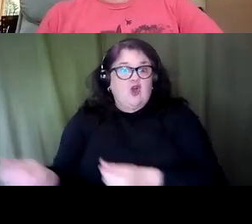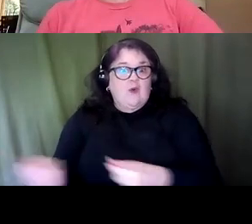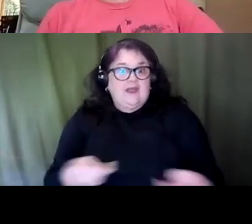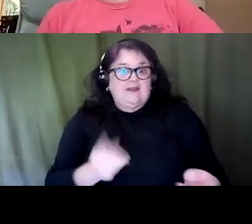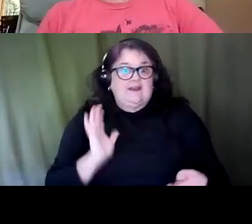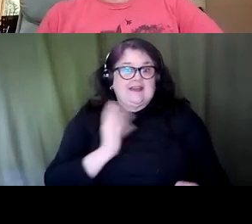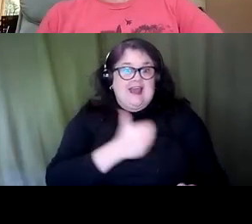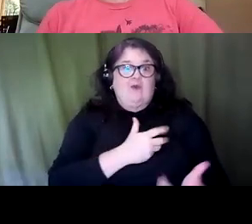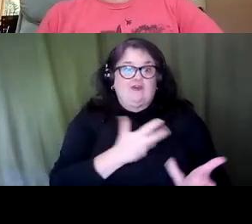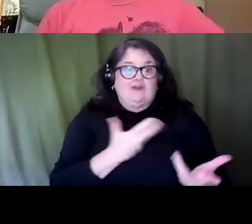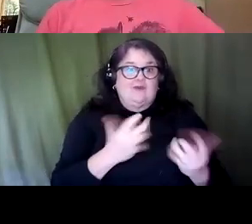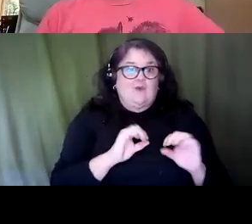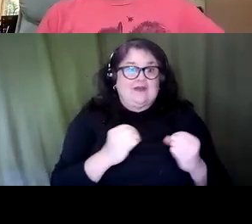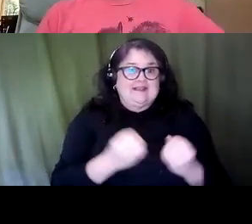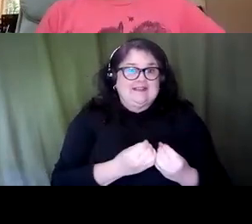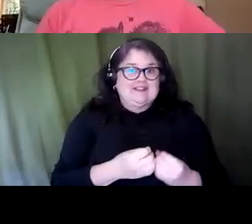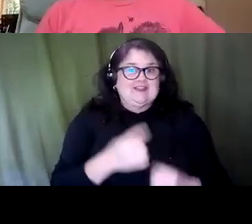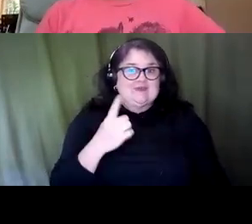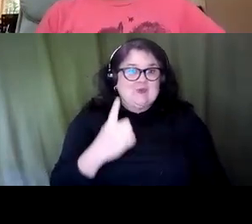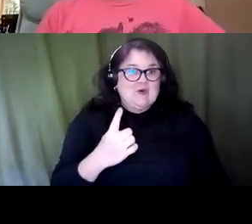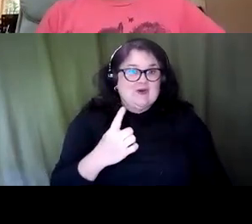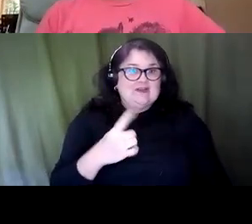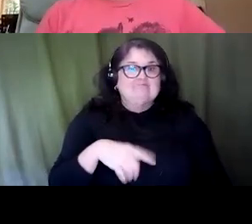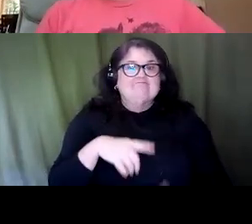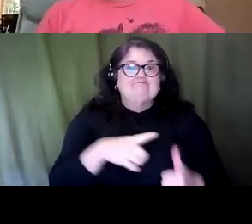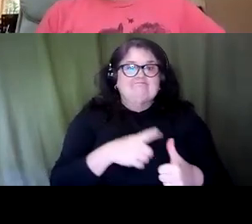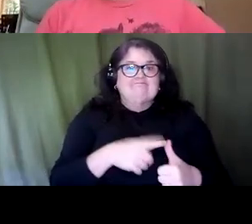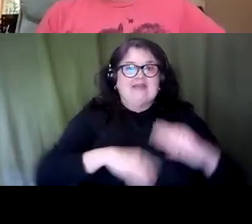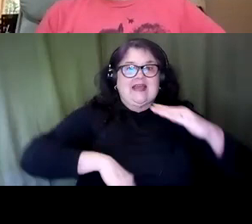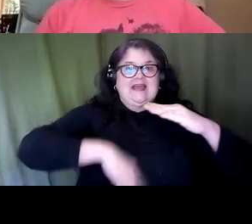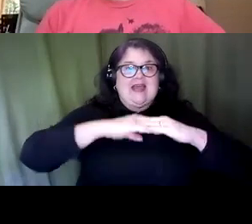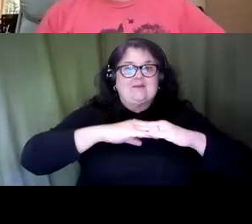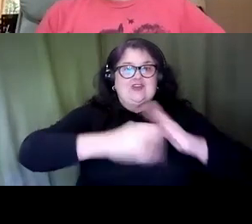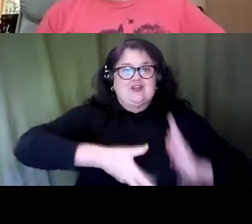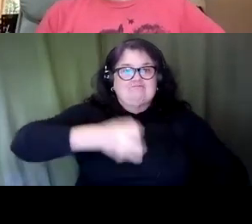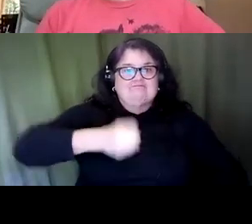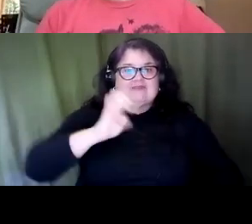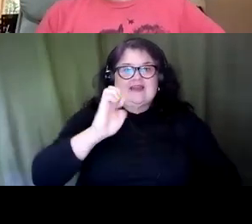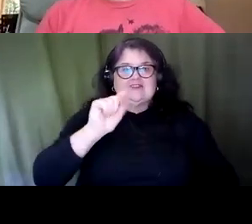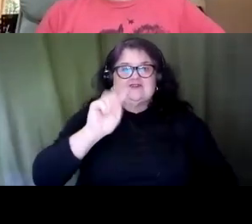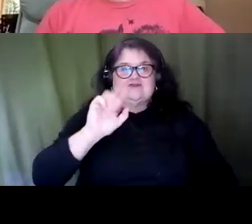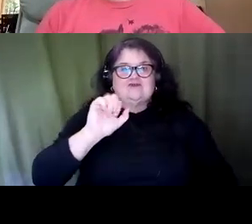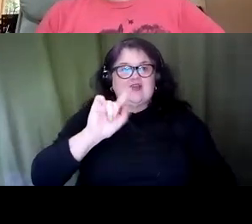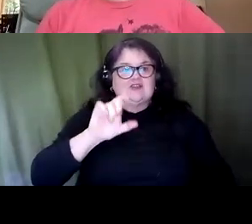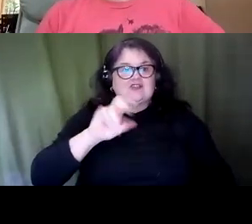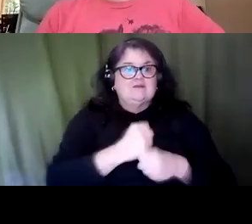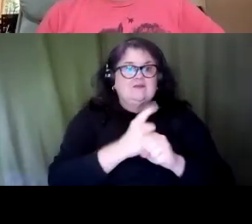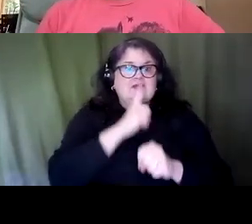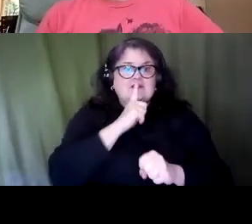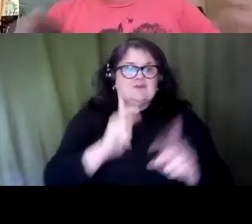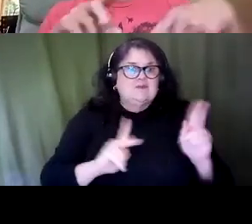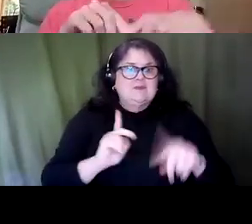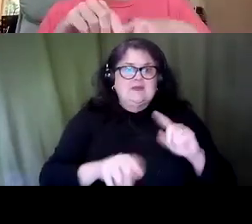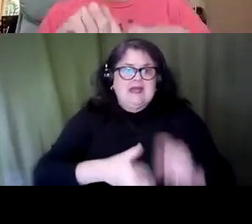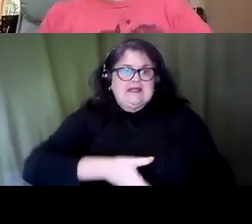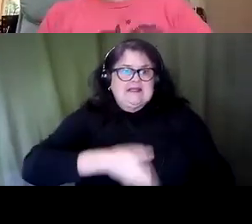organizations. So one of those tools is putting caps on extraction. Another way of saying it is just making sure that people can't